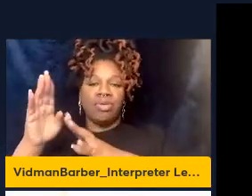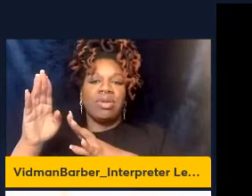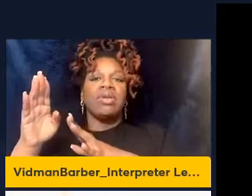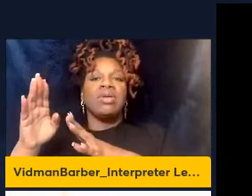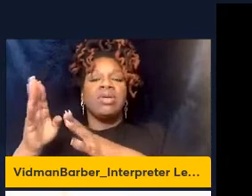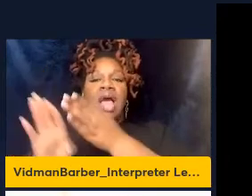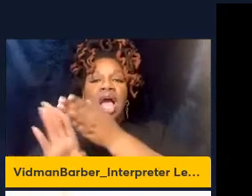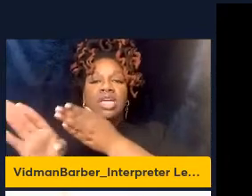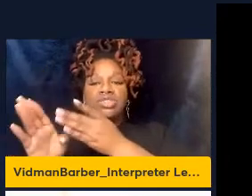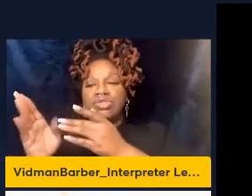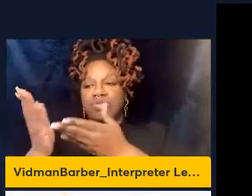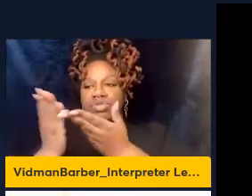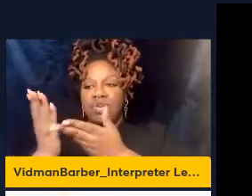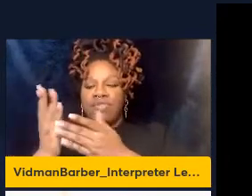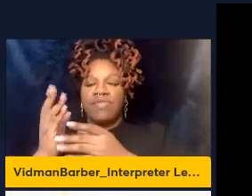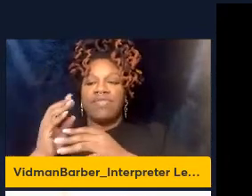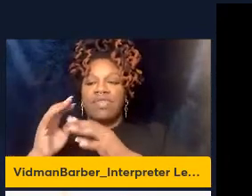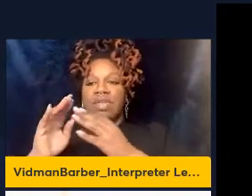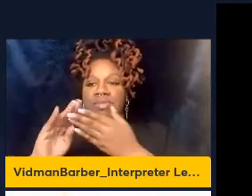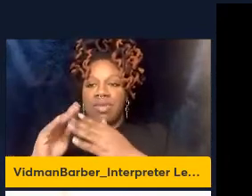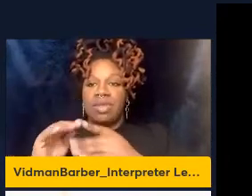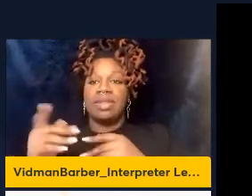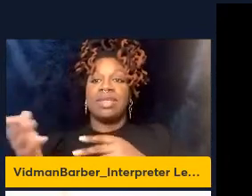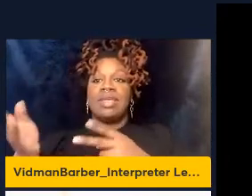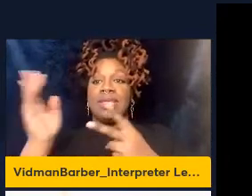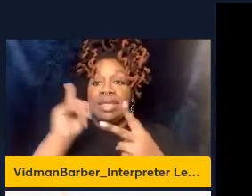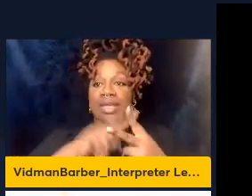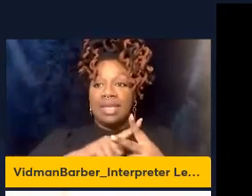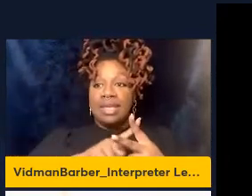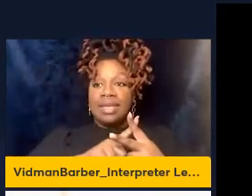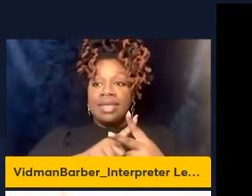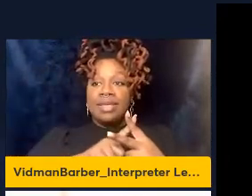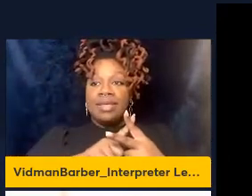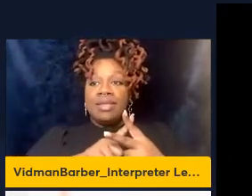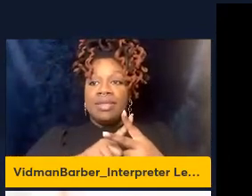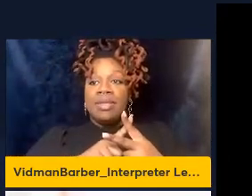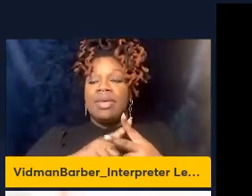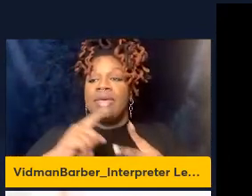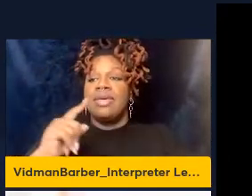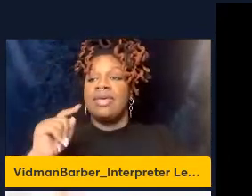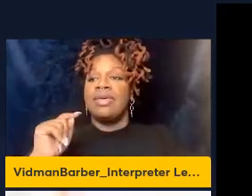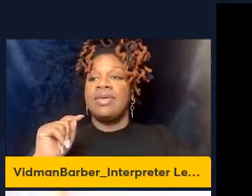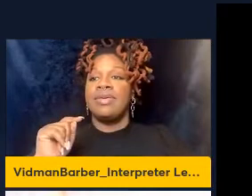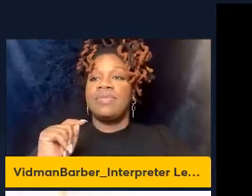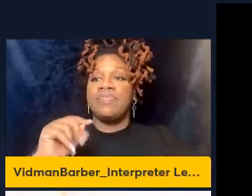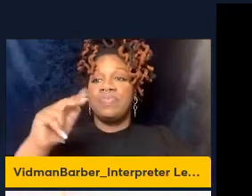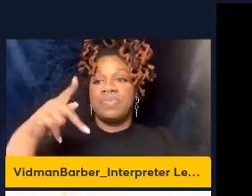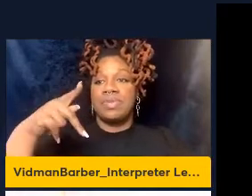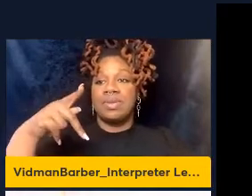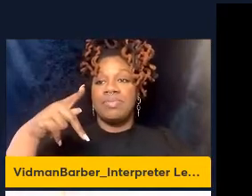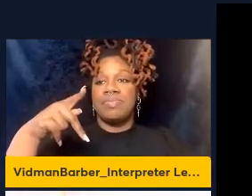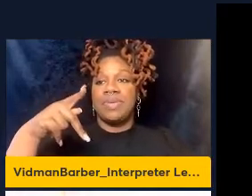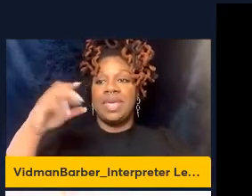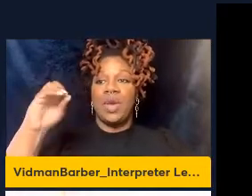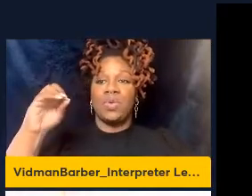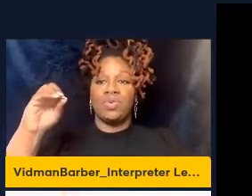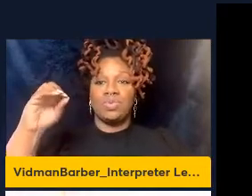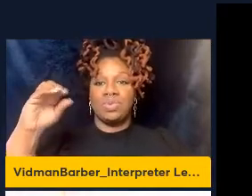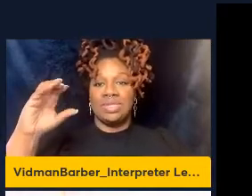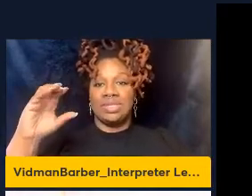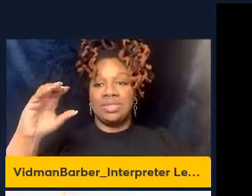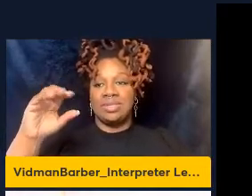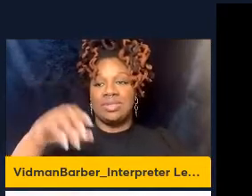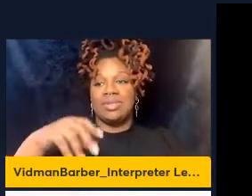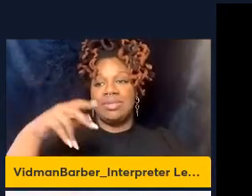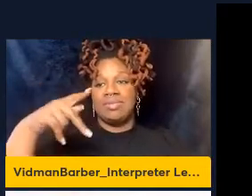look at polycystic ovary syndrome, which is a multi-parametric syndrome that basically comes along with reproductive abnormalities. It causes